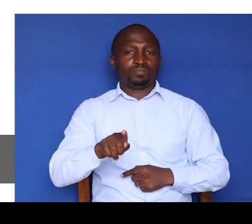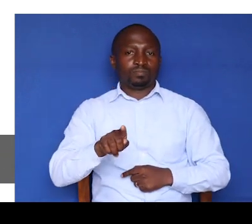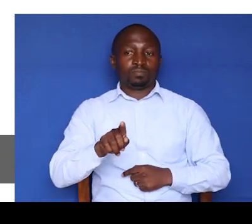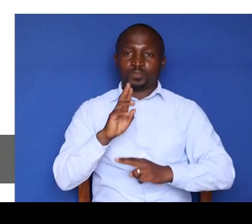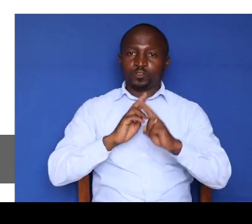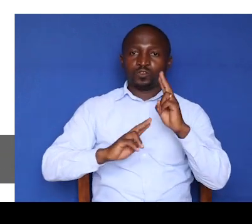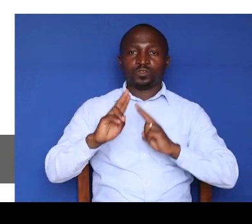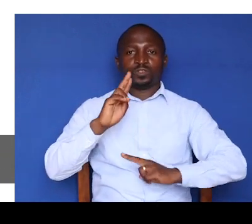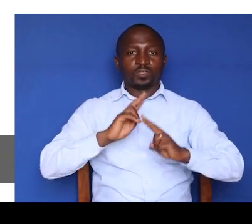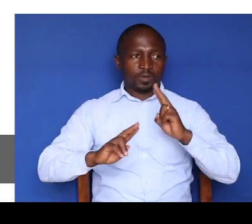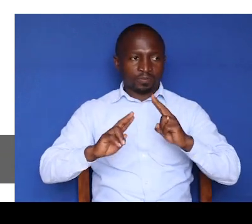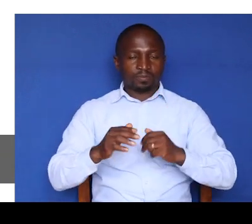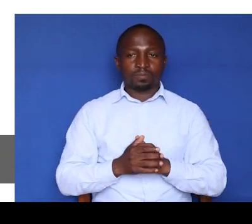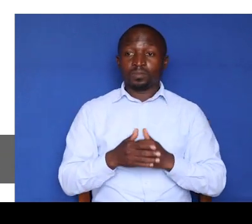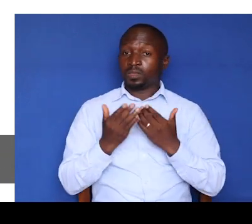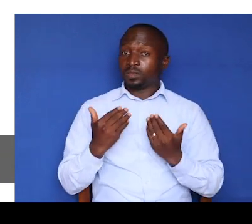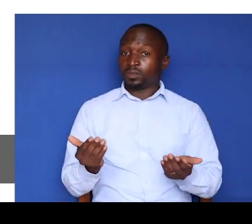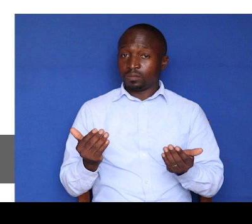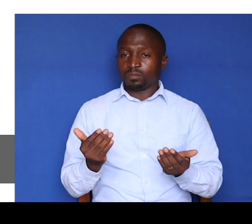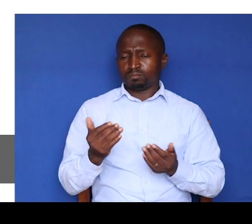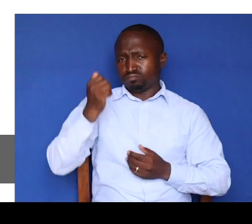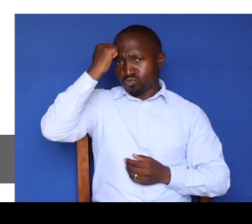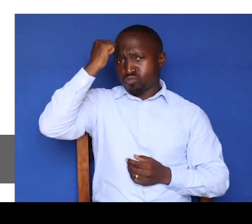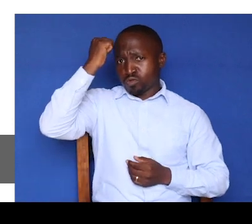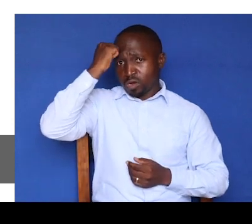Discuss. If we can regard what we had